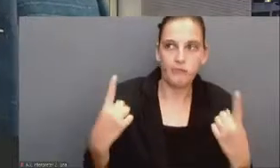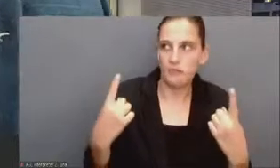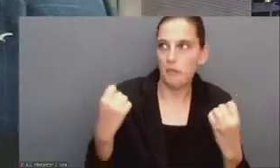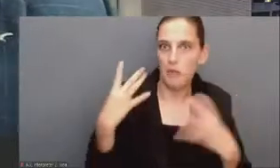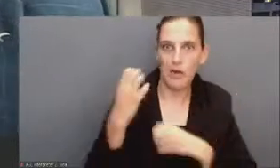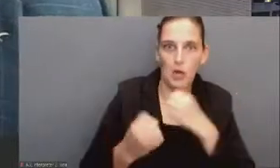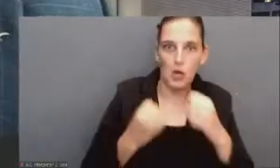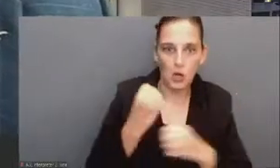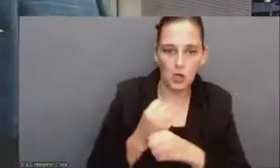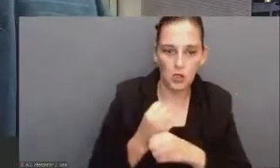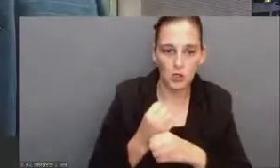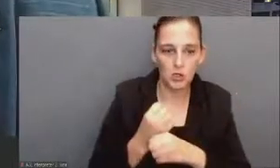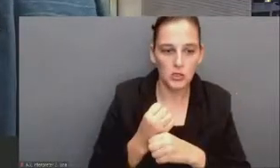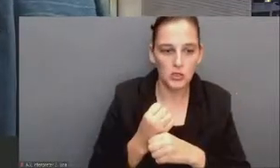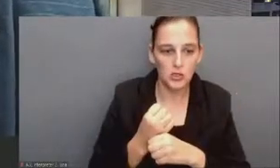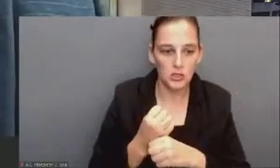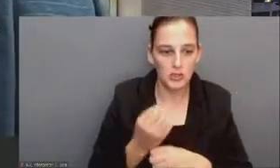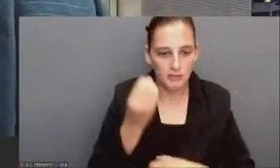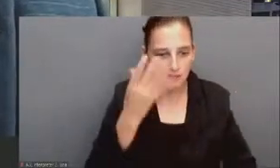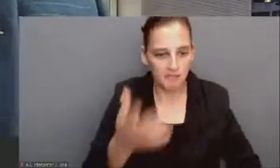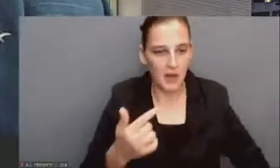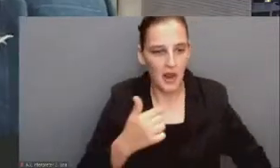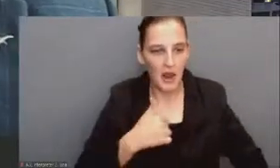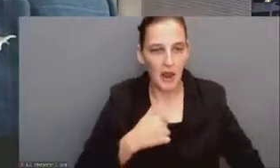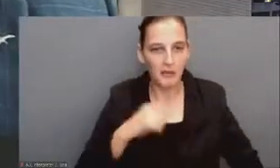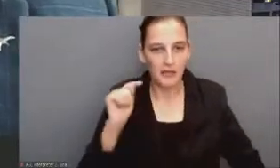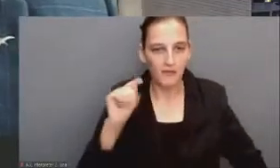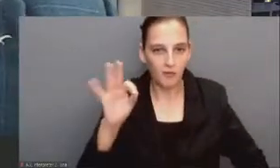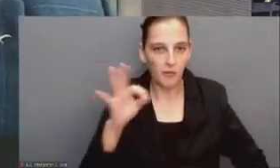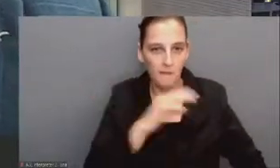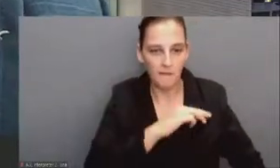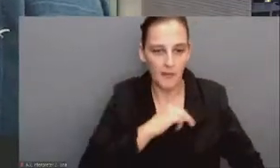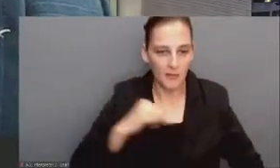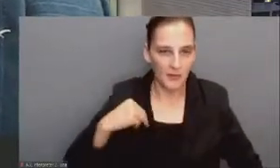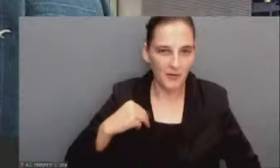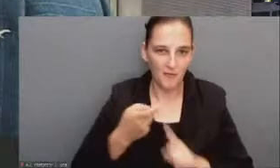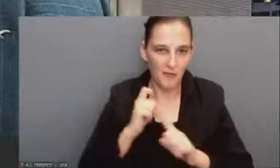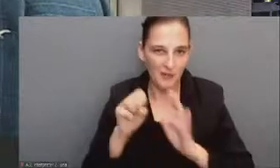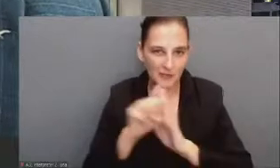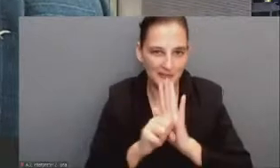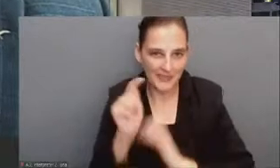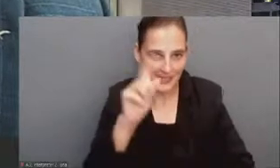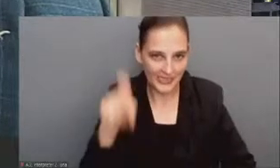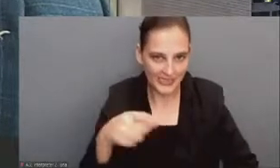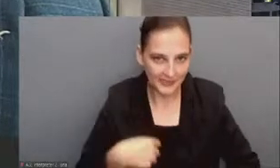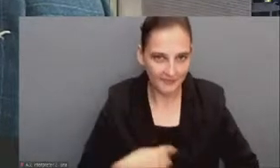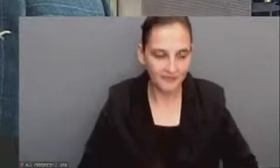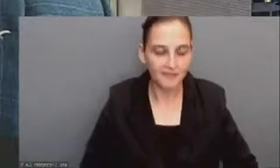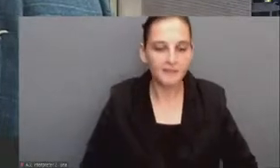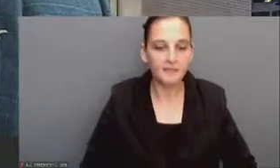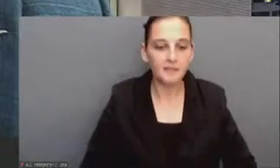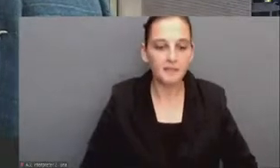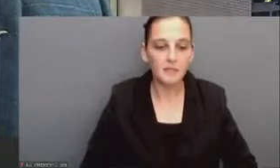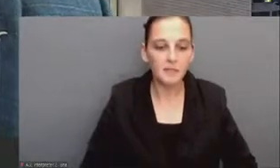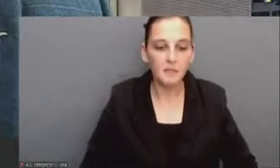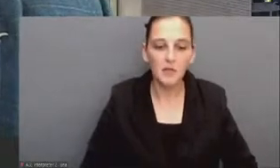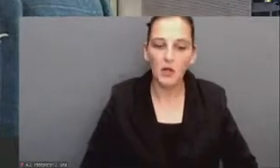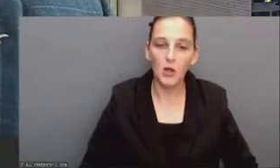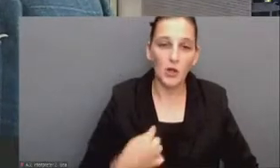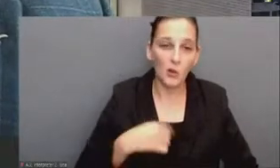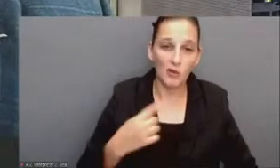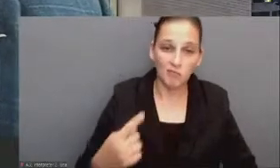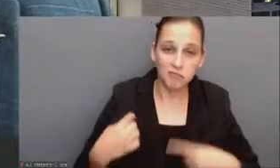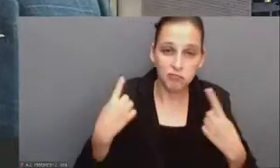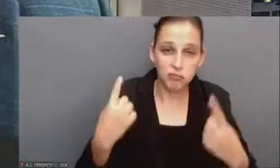I'm Octavio Martinez, Health Equity Task Force member from Texas, where we also have struggled with